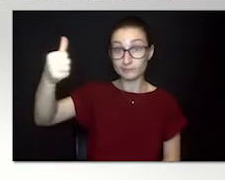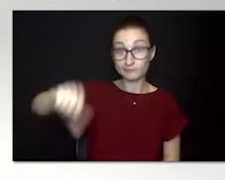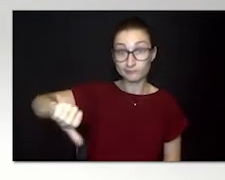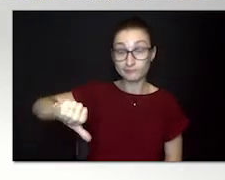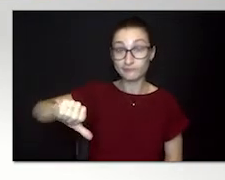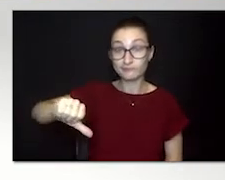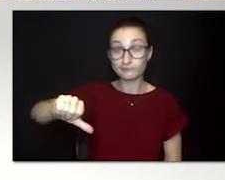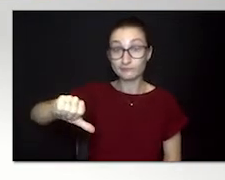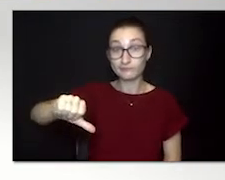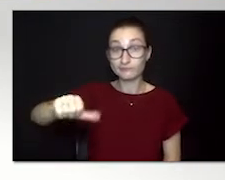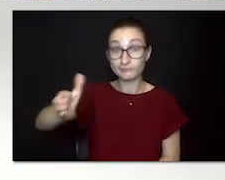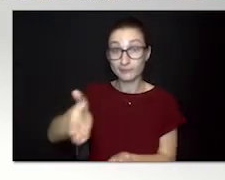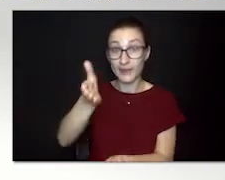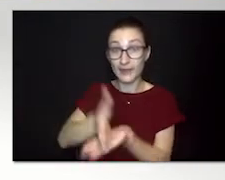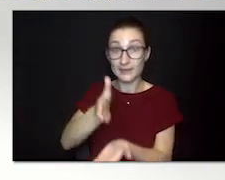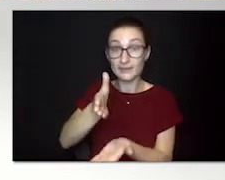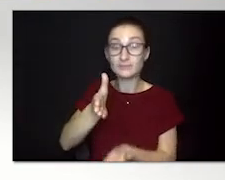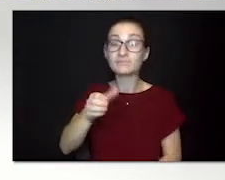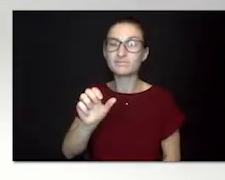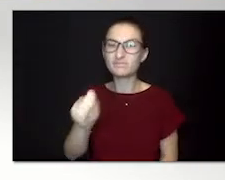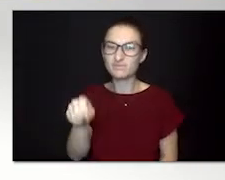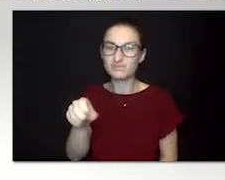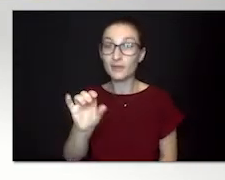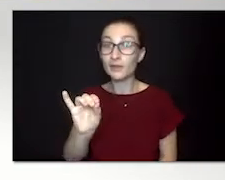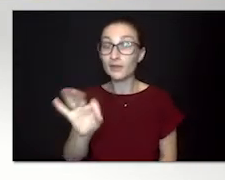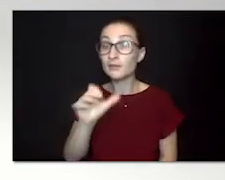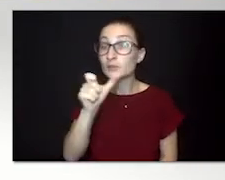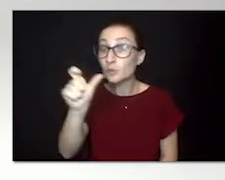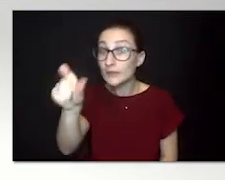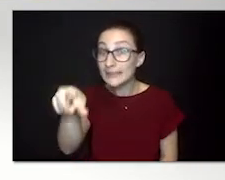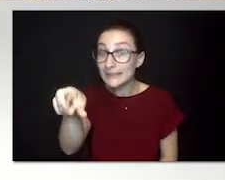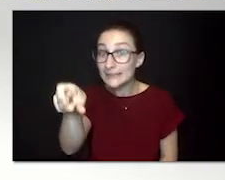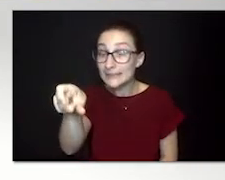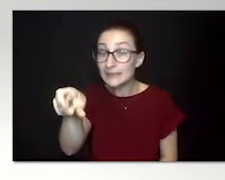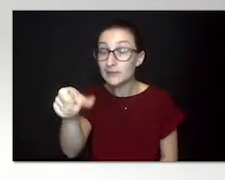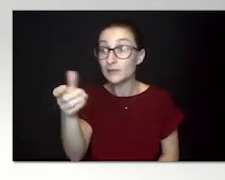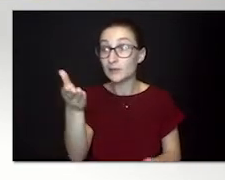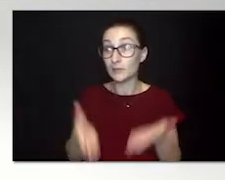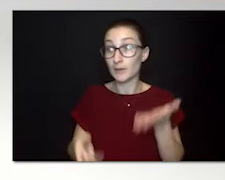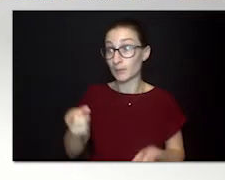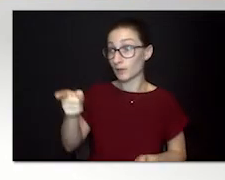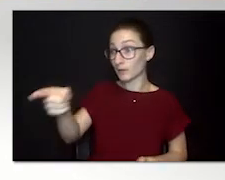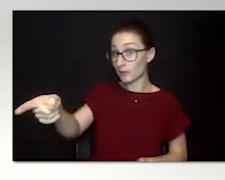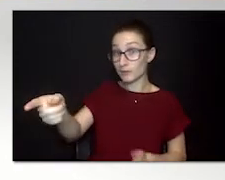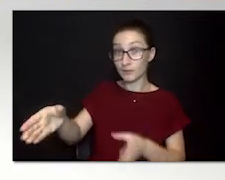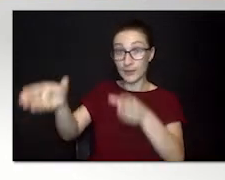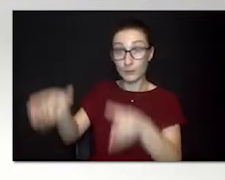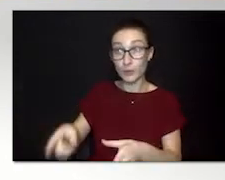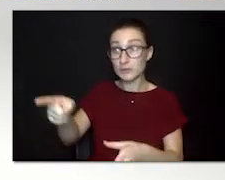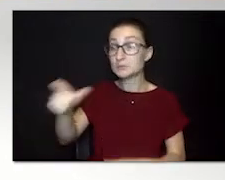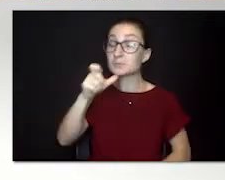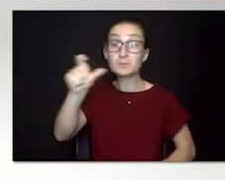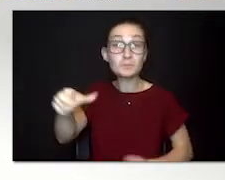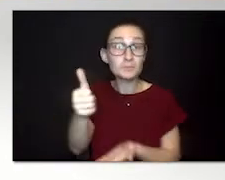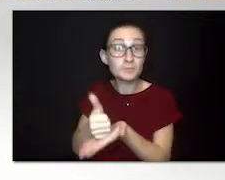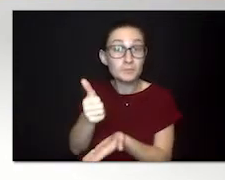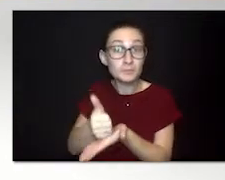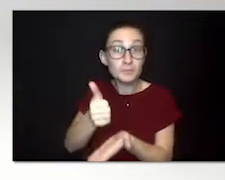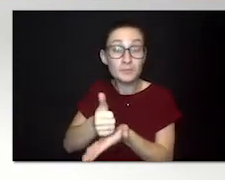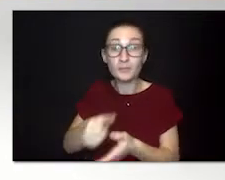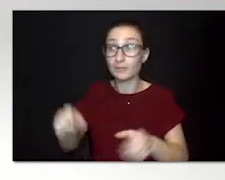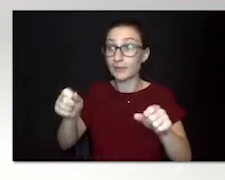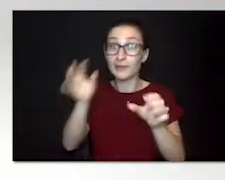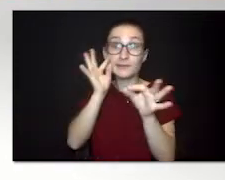point? Yes, so if the guardianship is no longer needed, so the ward has reached capacity, they no longer need assistance